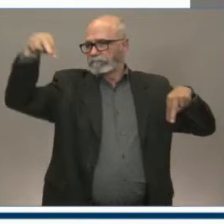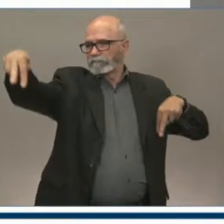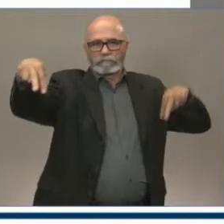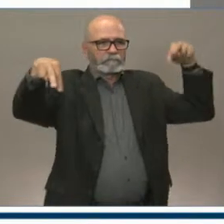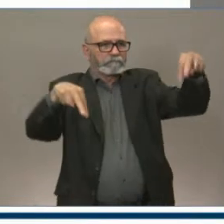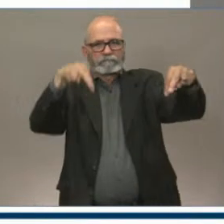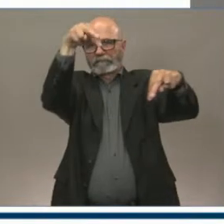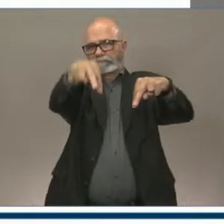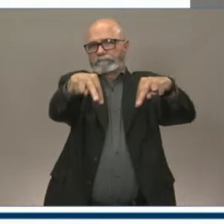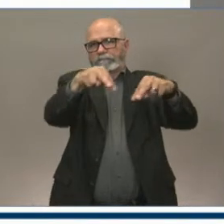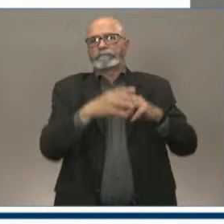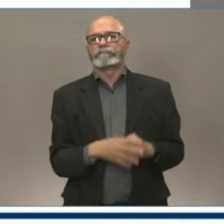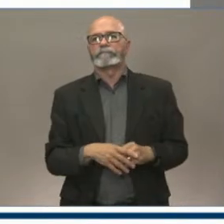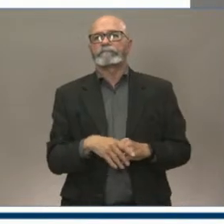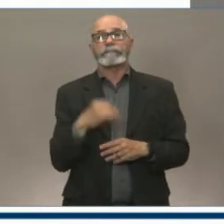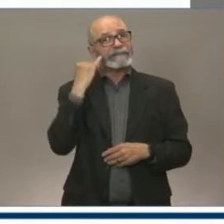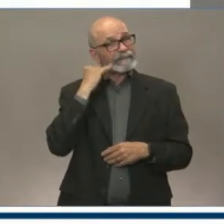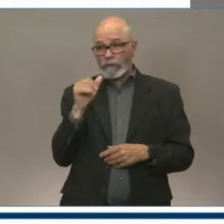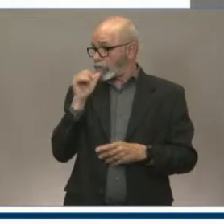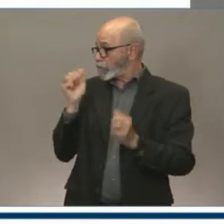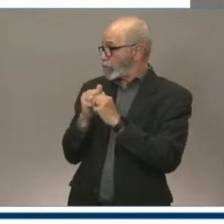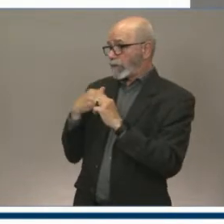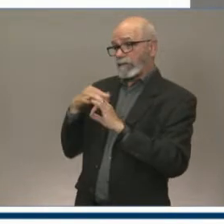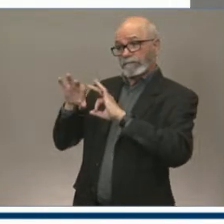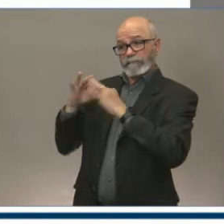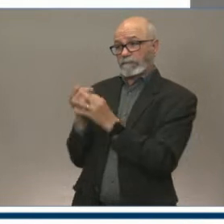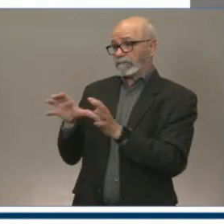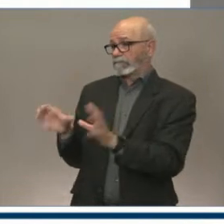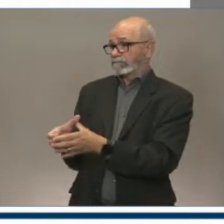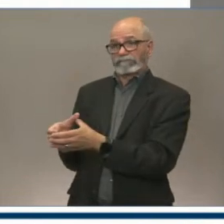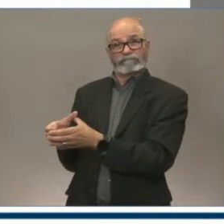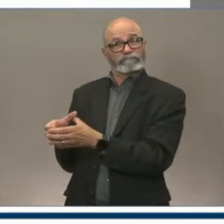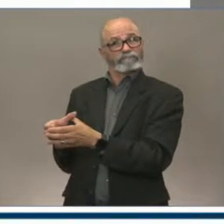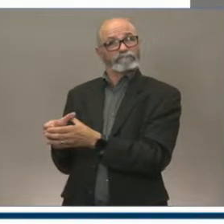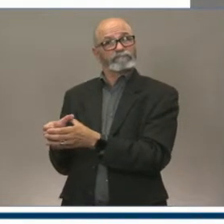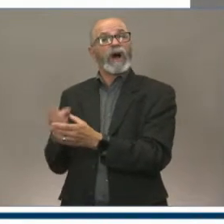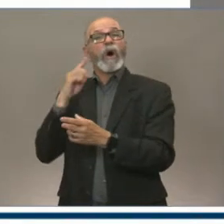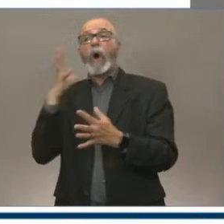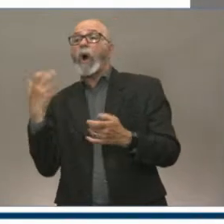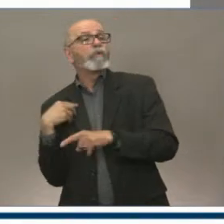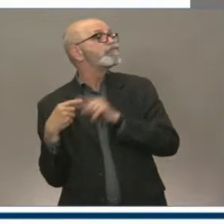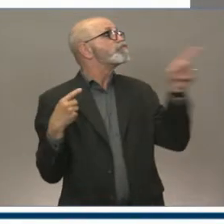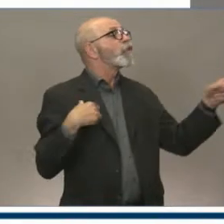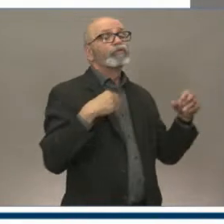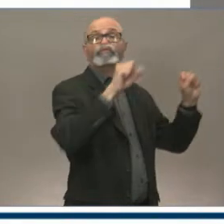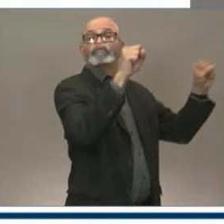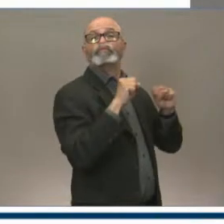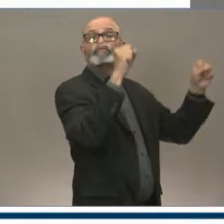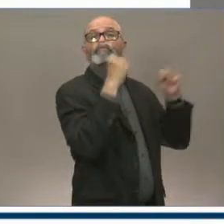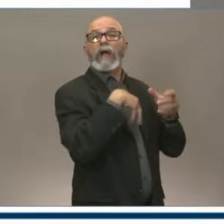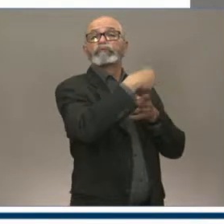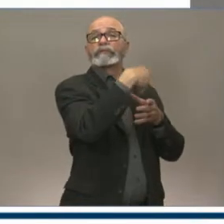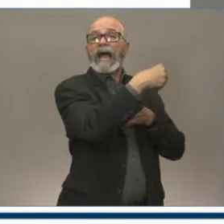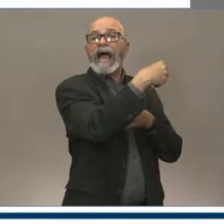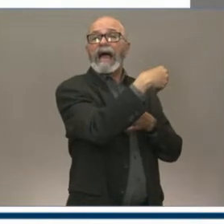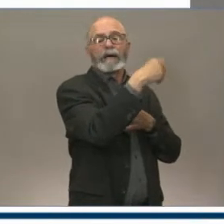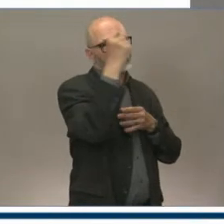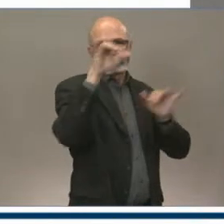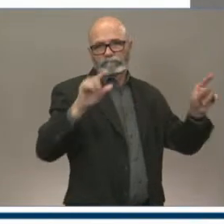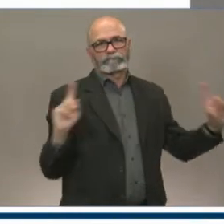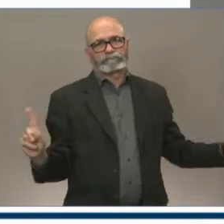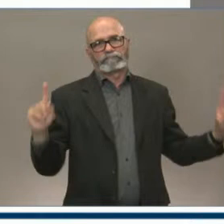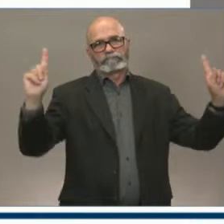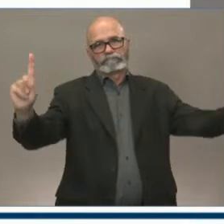your household during your outdoor activity, you need to maintain physical distance. So for instance, if you're in a